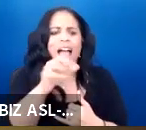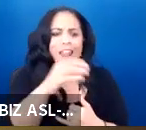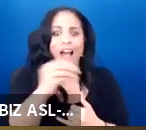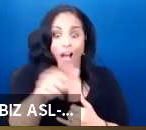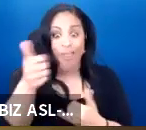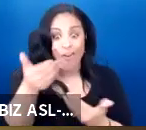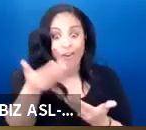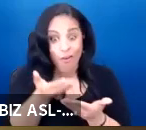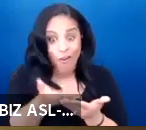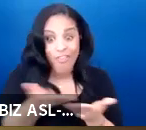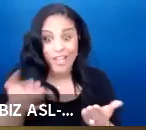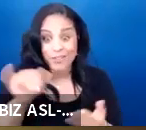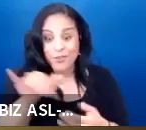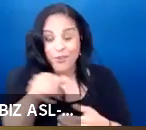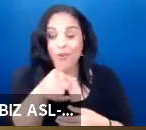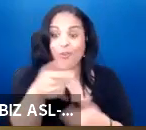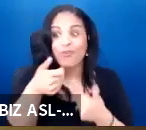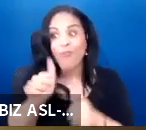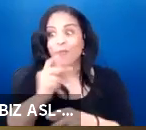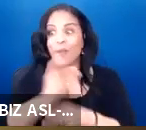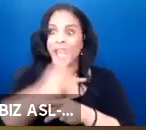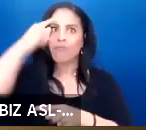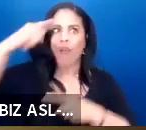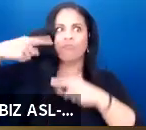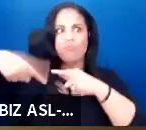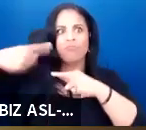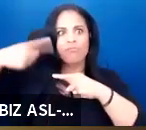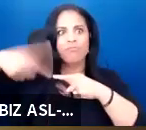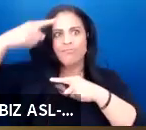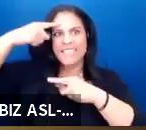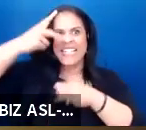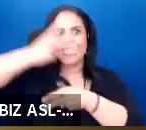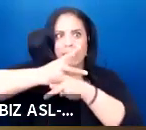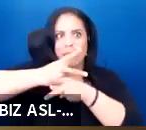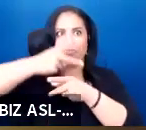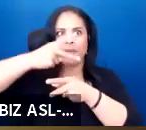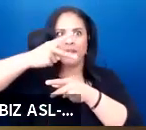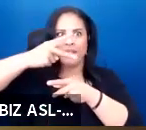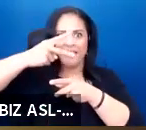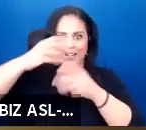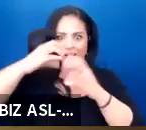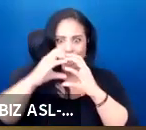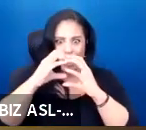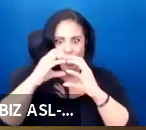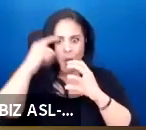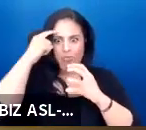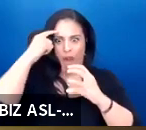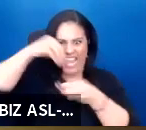try to keep yourself, keep your brain inside your skull, if you will? Oh yeah, I mean,